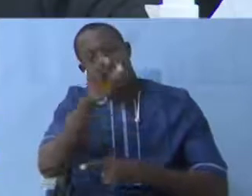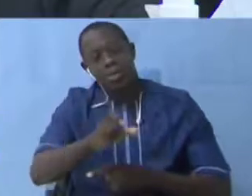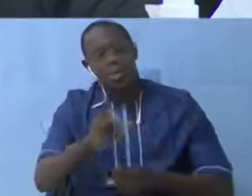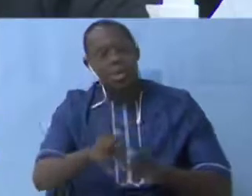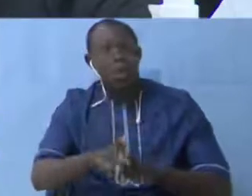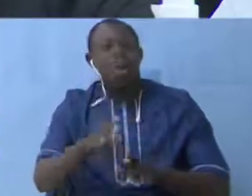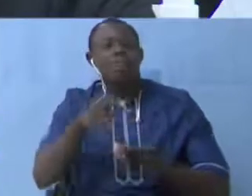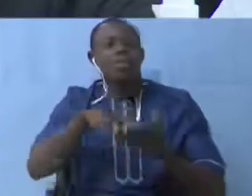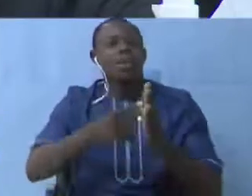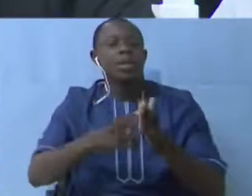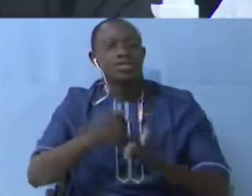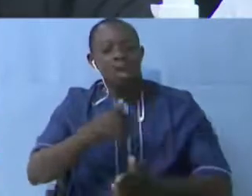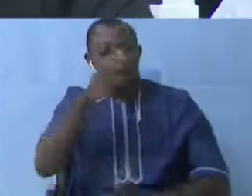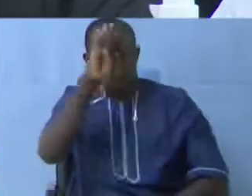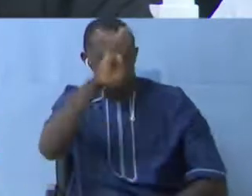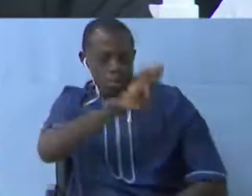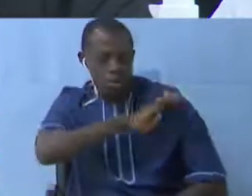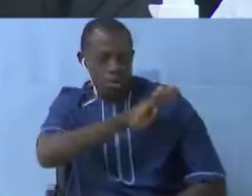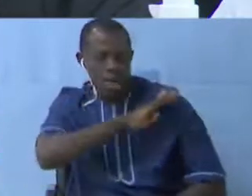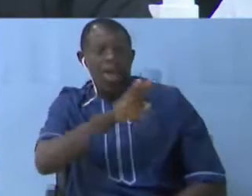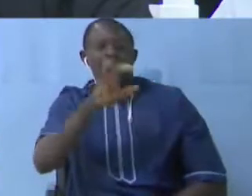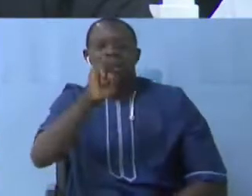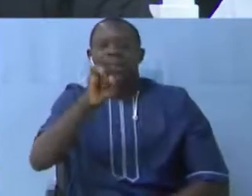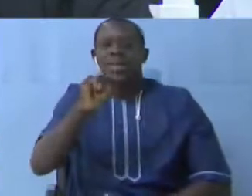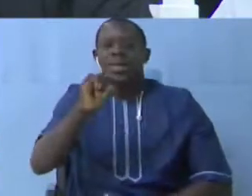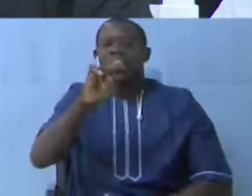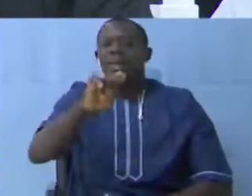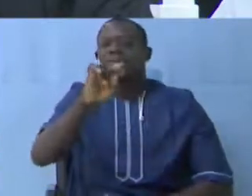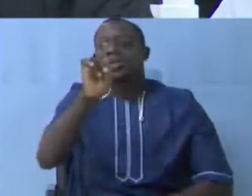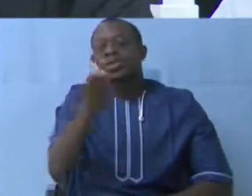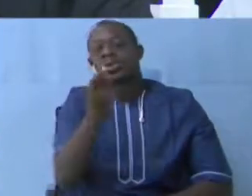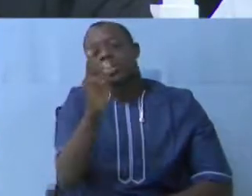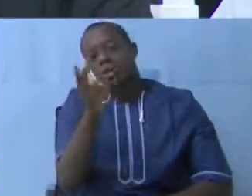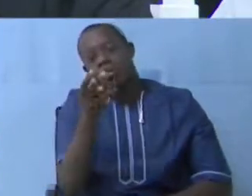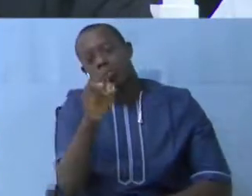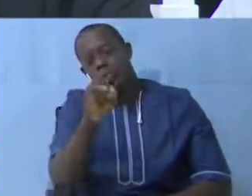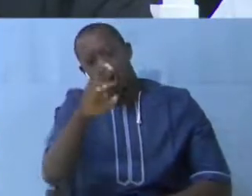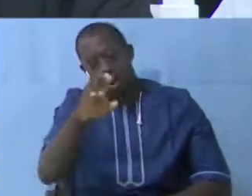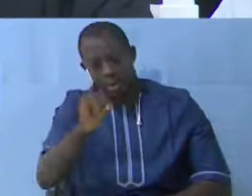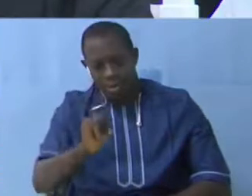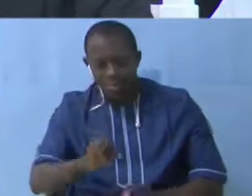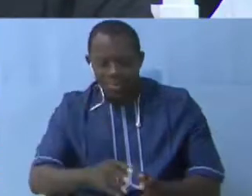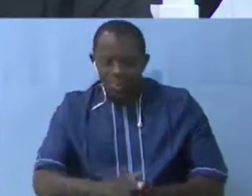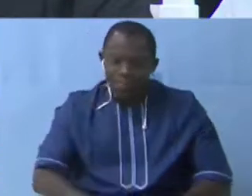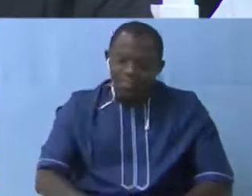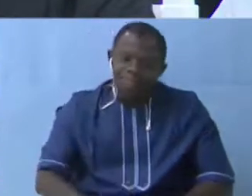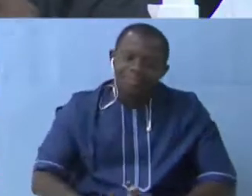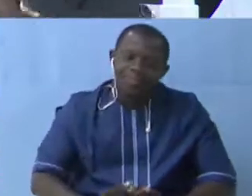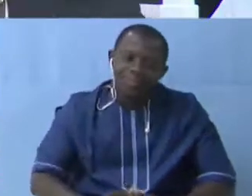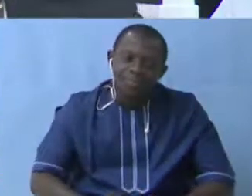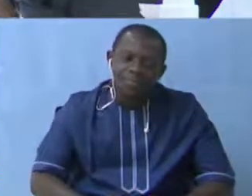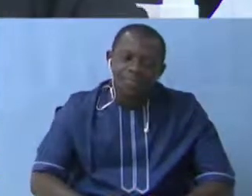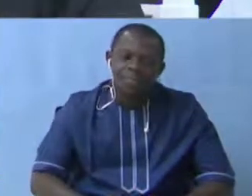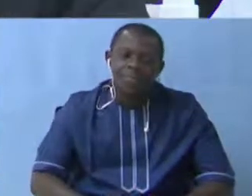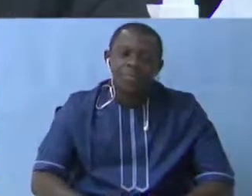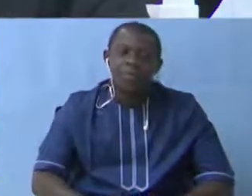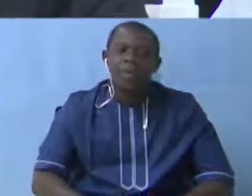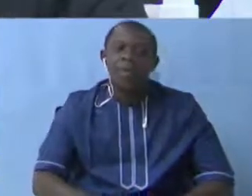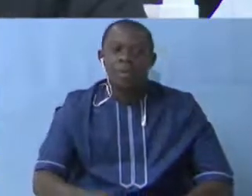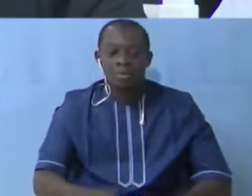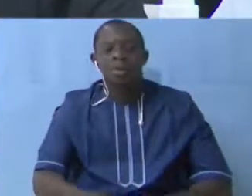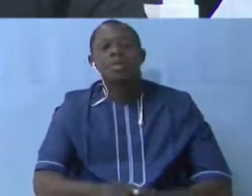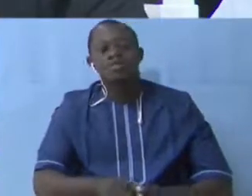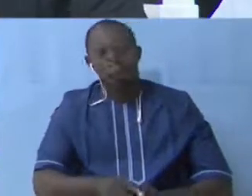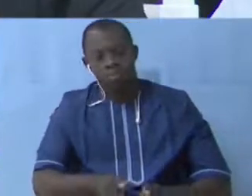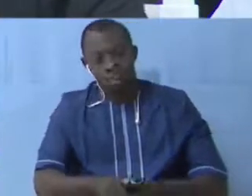of his. ma gis ne loolu teranga gu yaatu la pour doomi sénégalais surtout nag kii seen président Senghor mu wax ko nag doomi Gambien. I endorse your remarks and